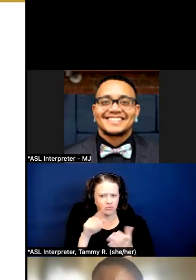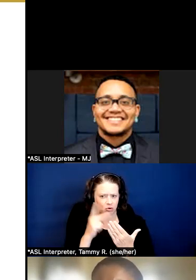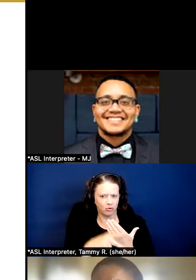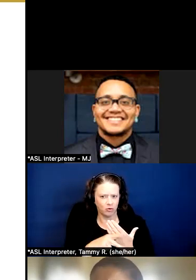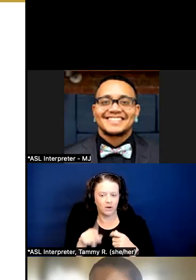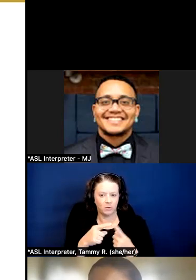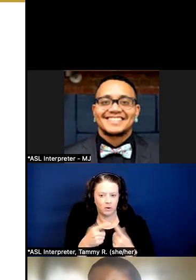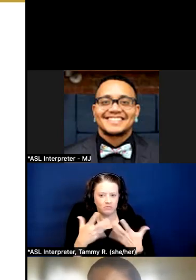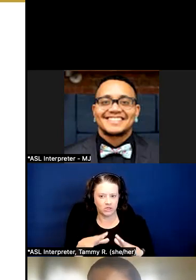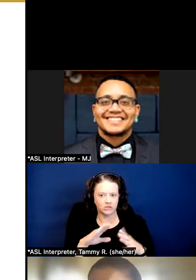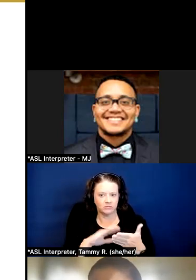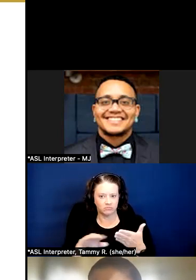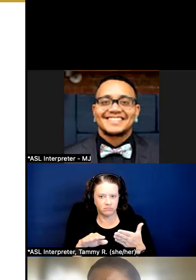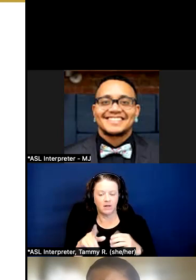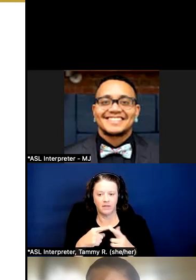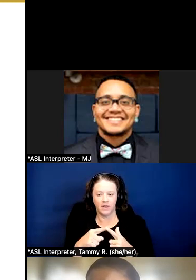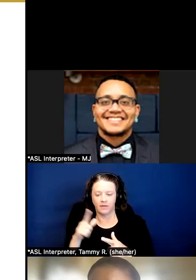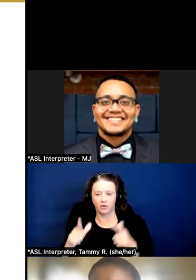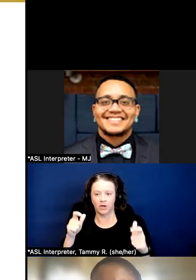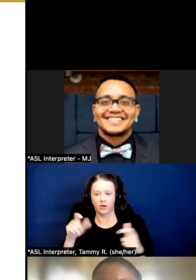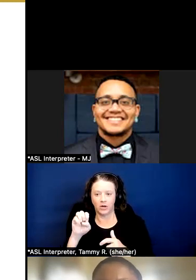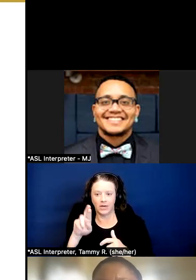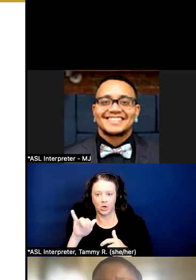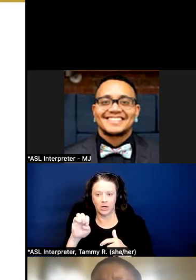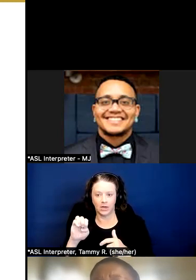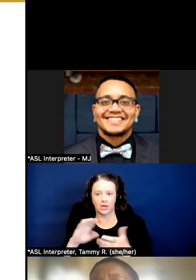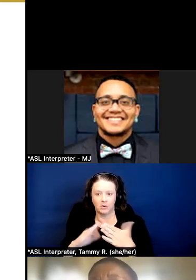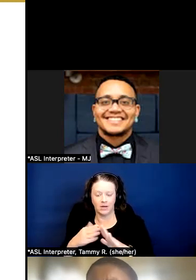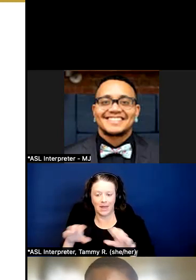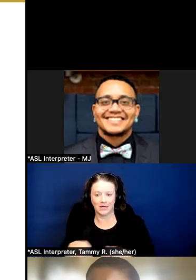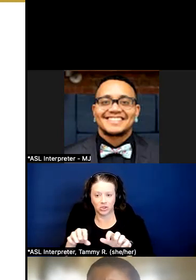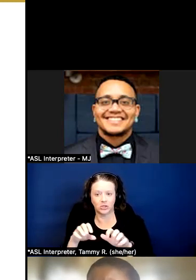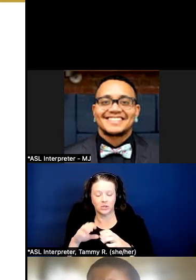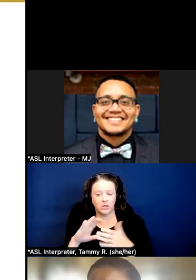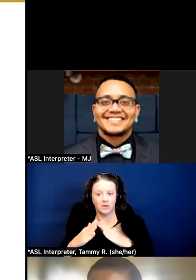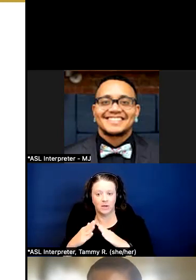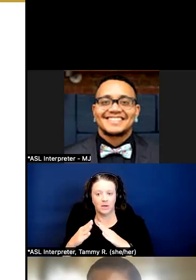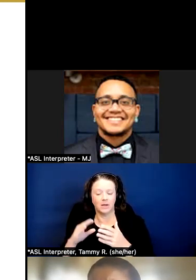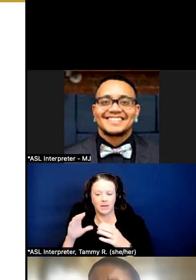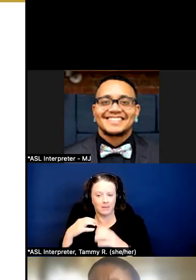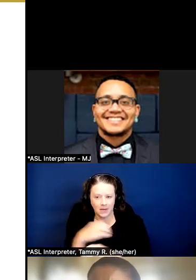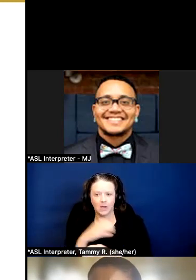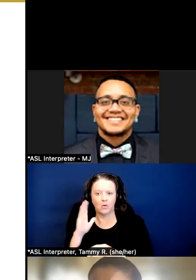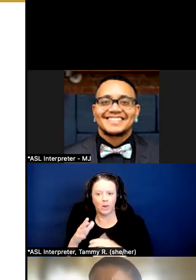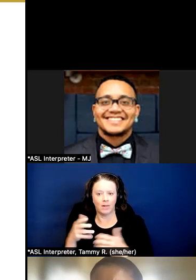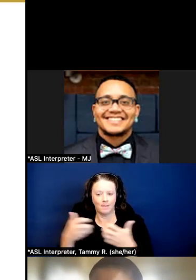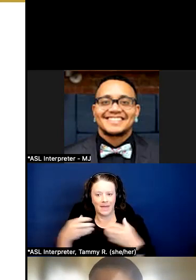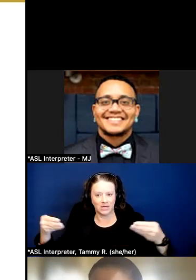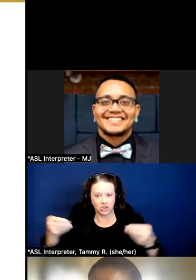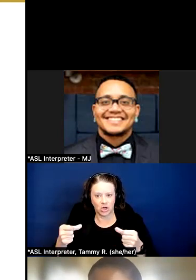done that, the Greater Erie Community Action Committee will actually match the amount of money that has been saved